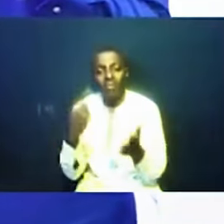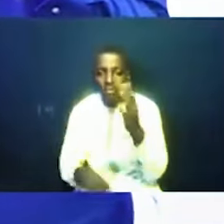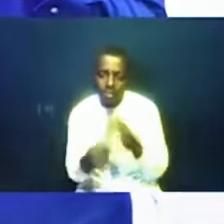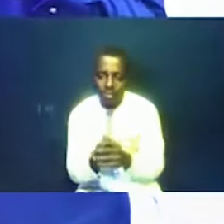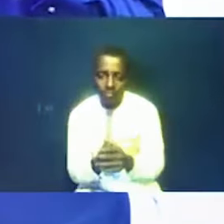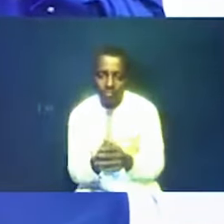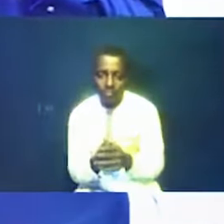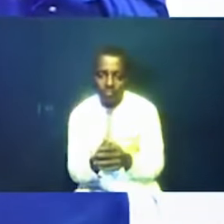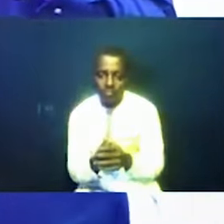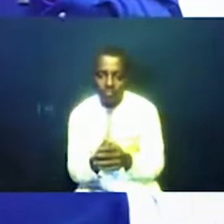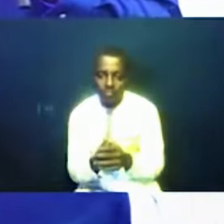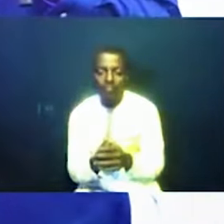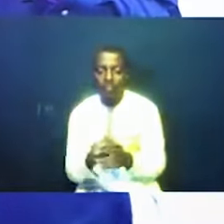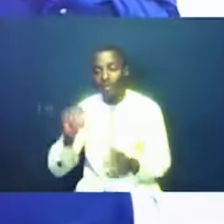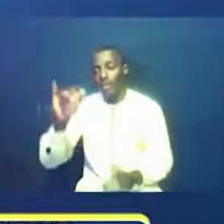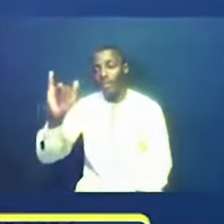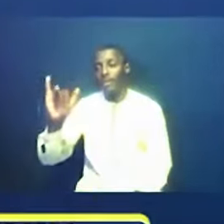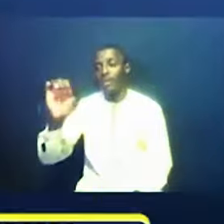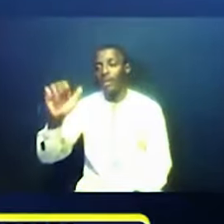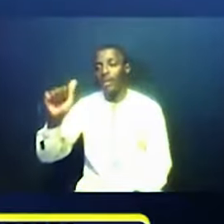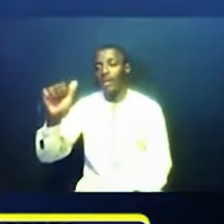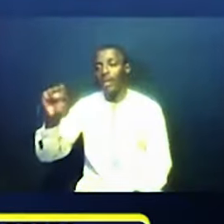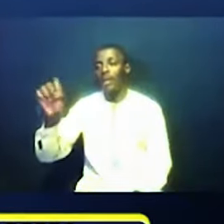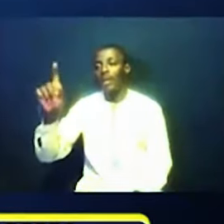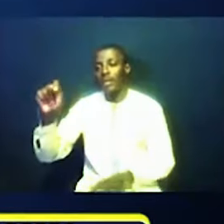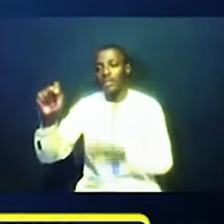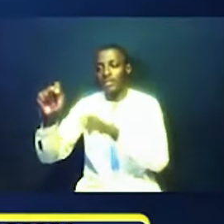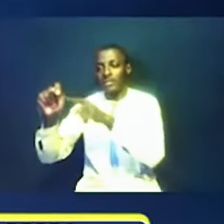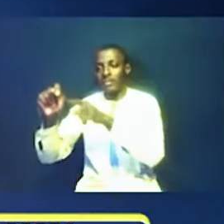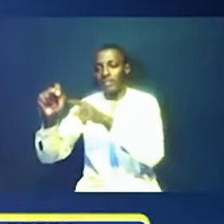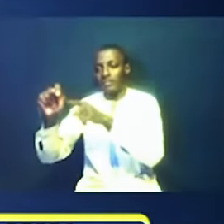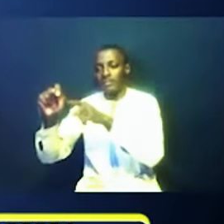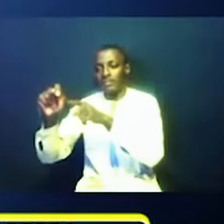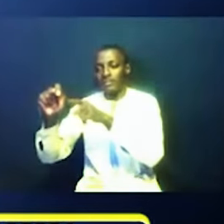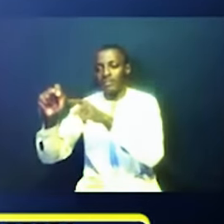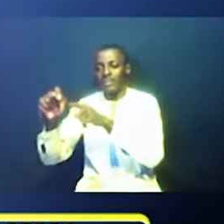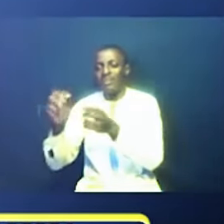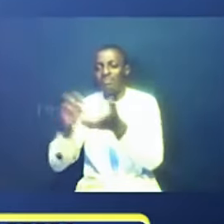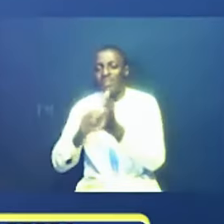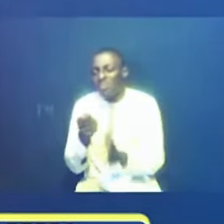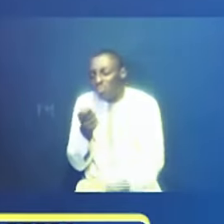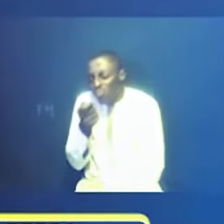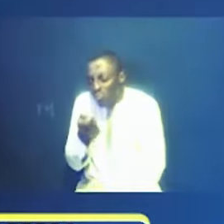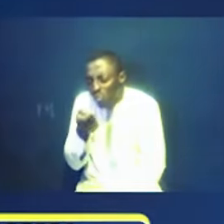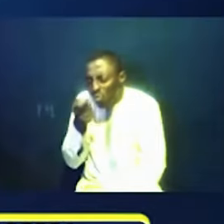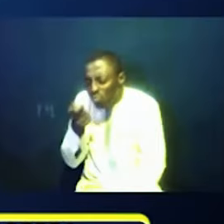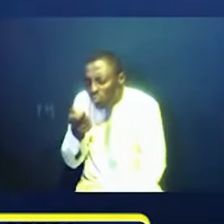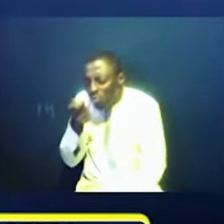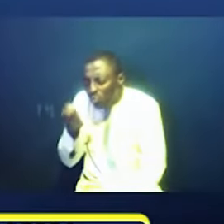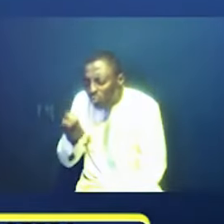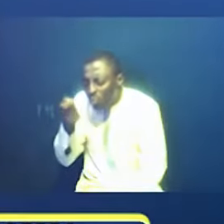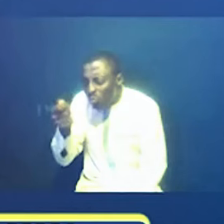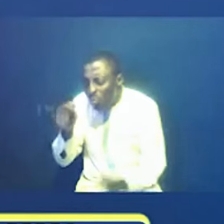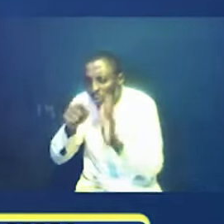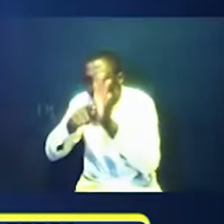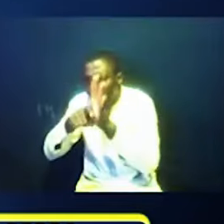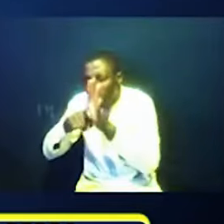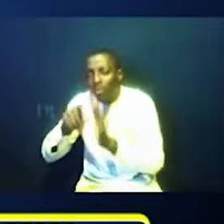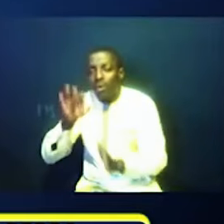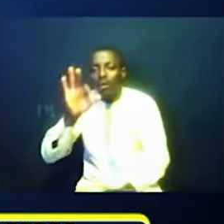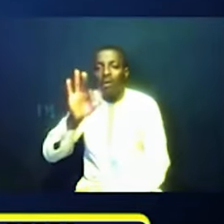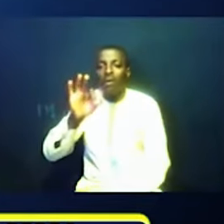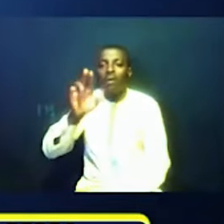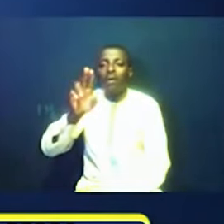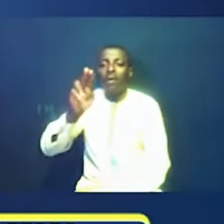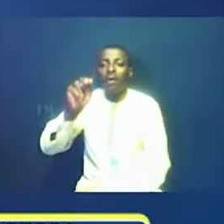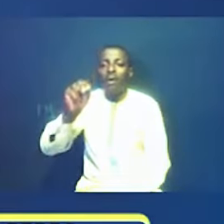small single-celled fungi that reproduces by fission. na ye ka emwe bia empempi no otumi